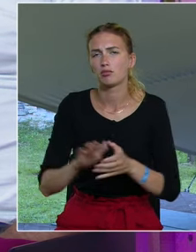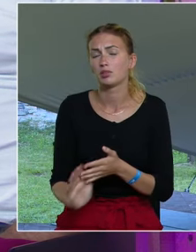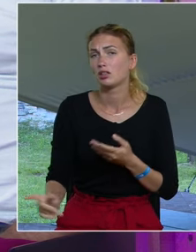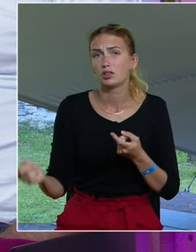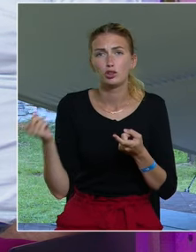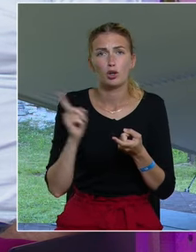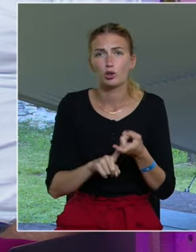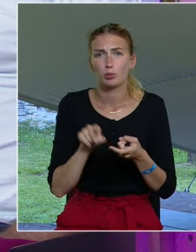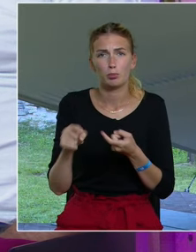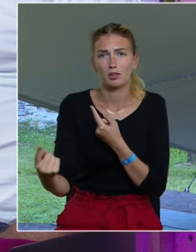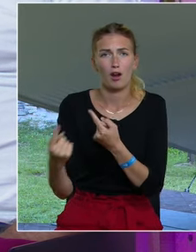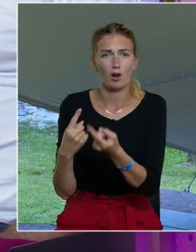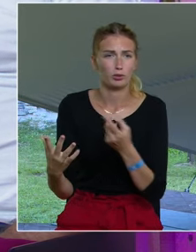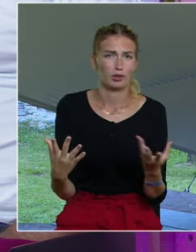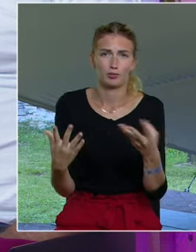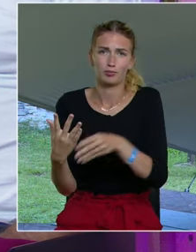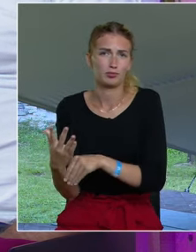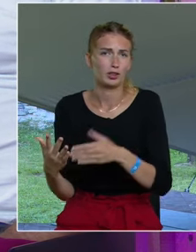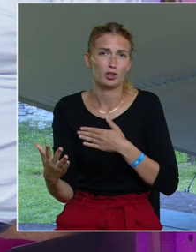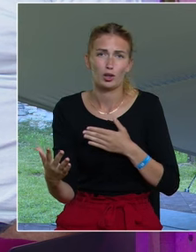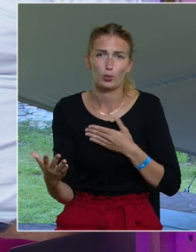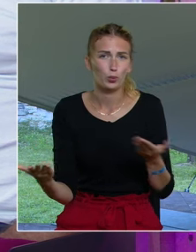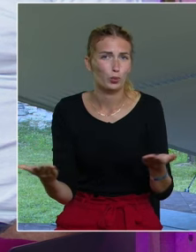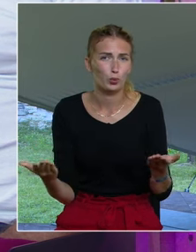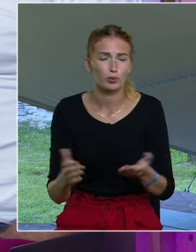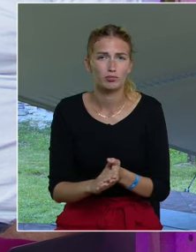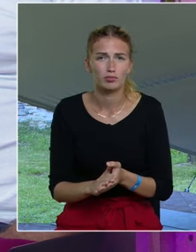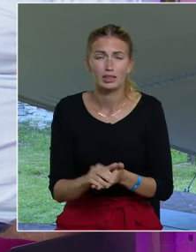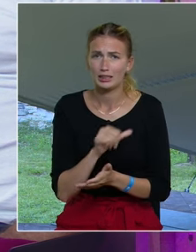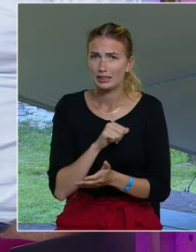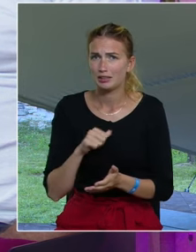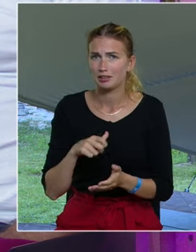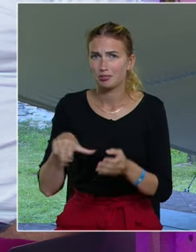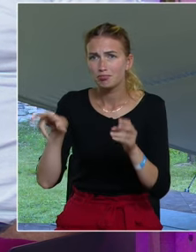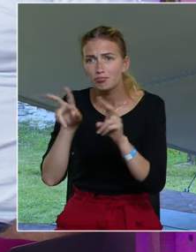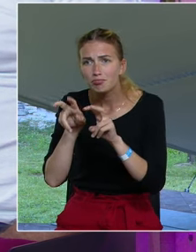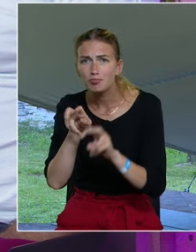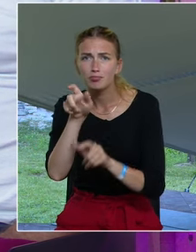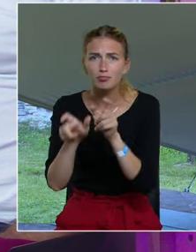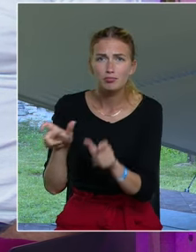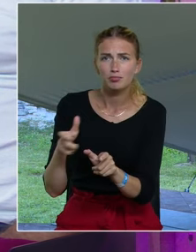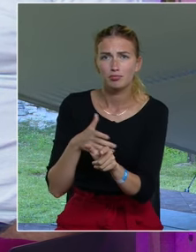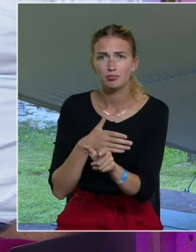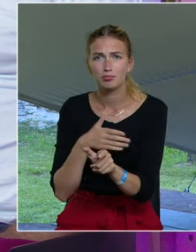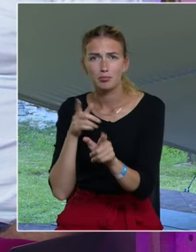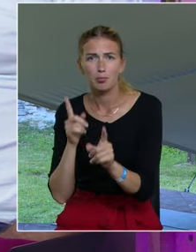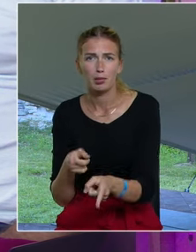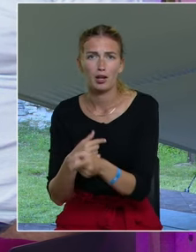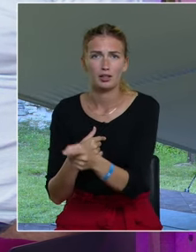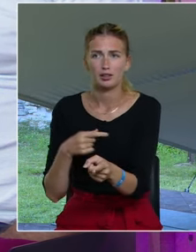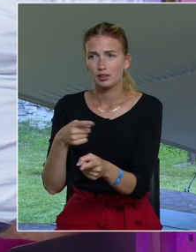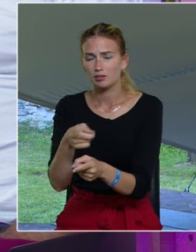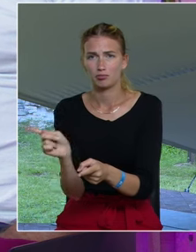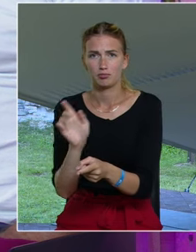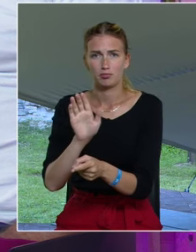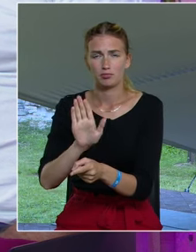which conversation you want to be a part of. So you should probably look at the people who are trailblazing and contributing in